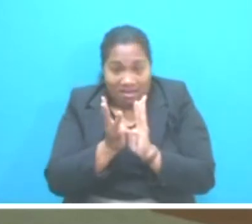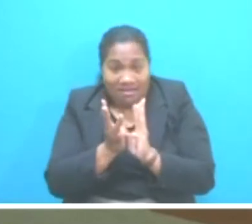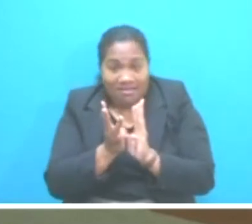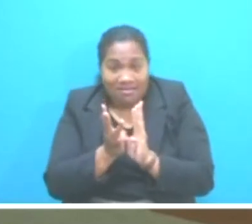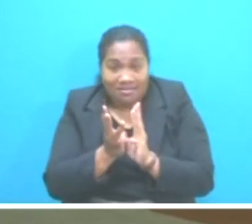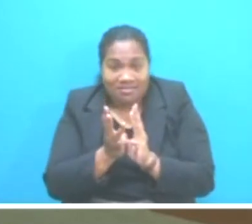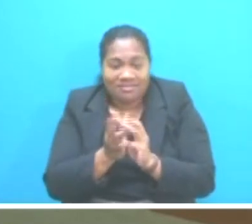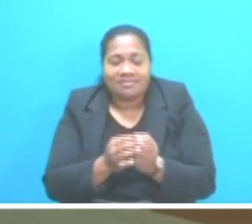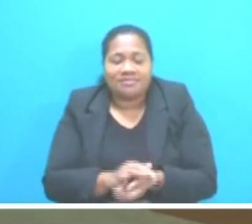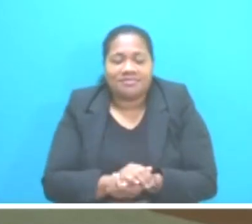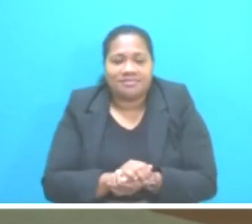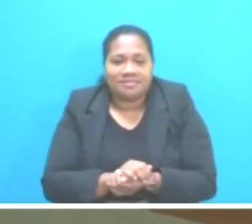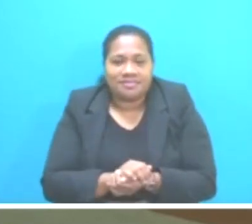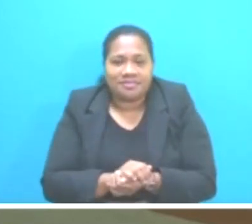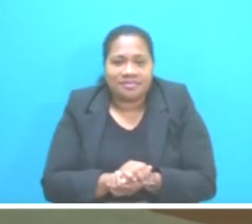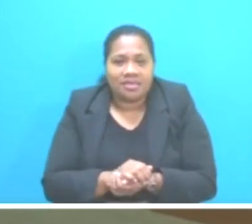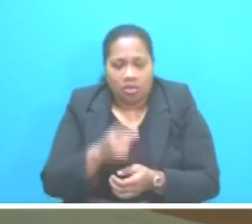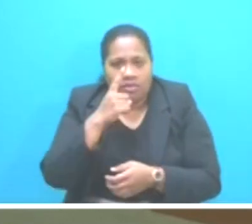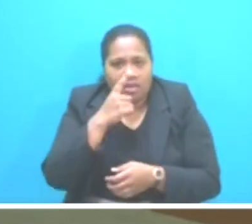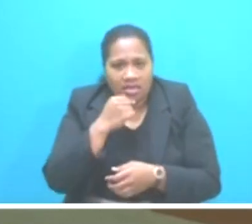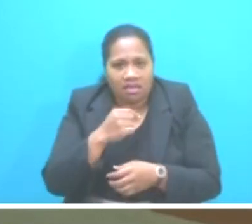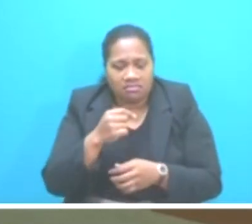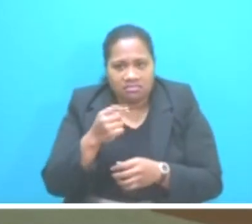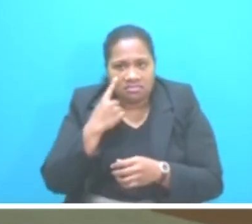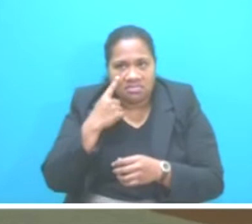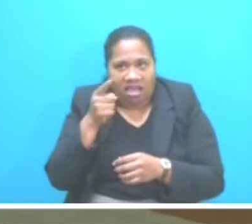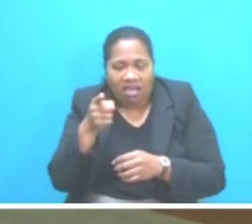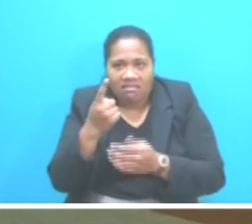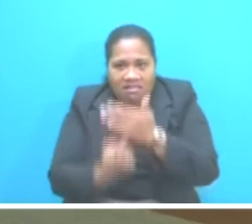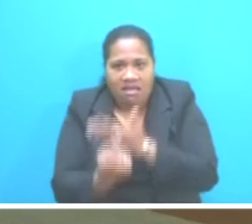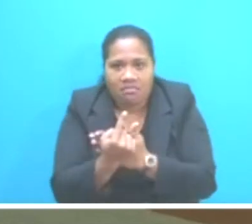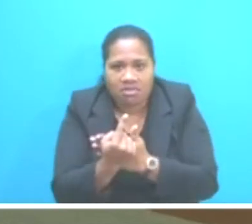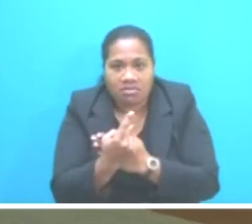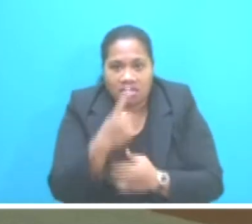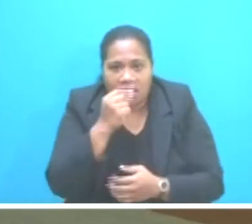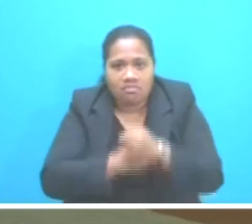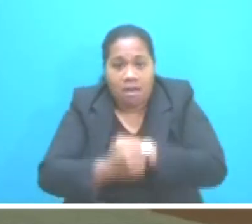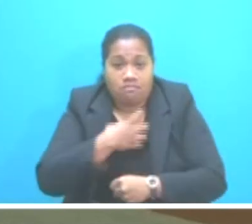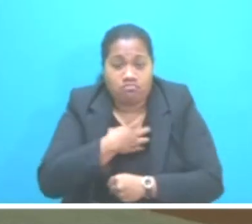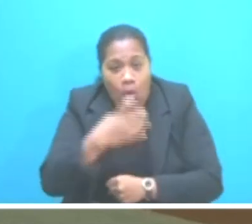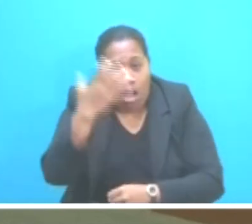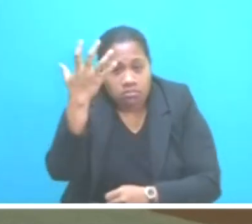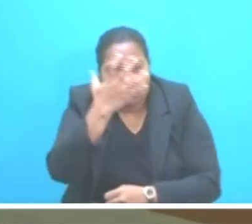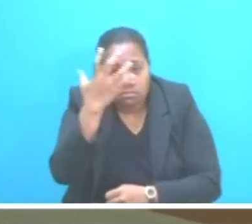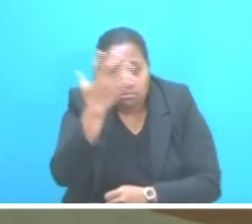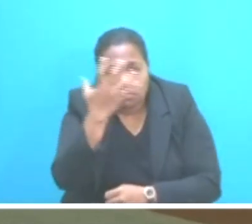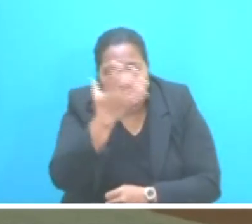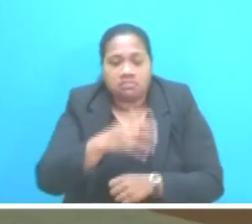climate change, we can only expect these disasters to become more severe and more